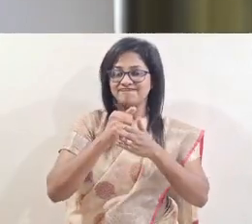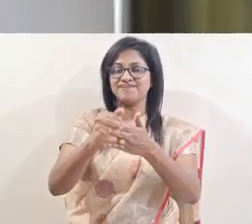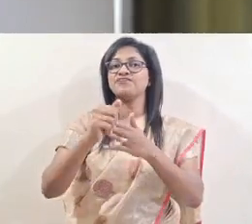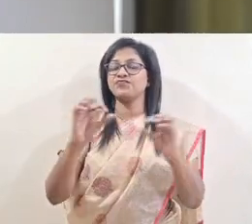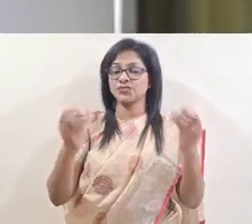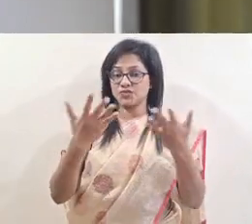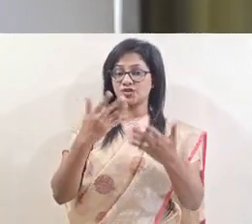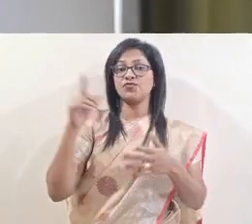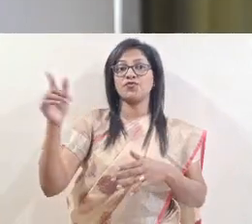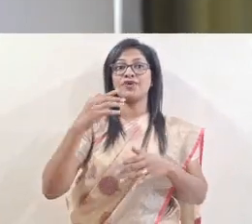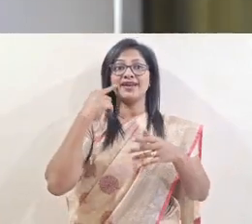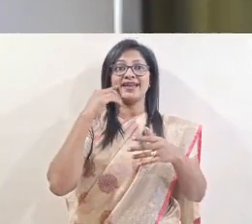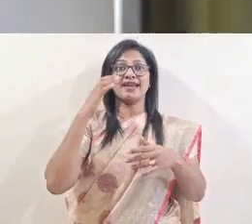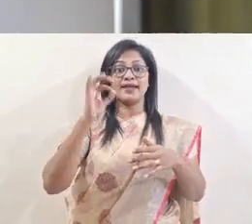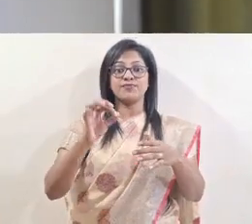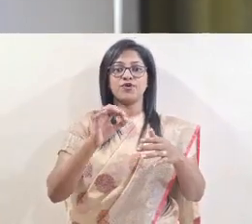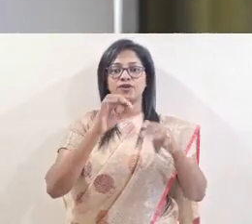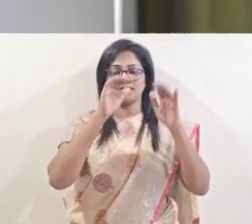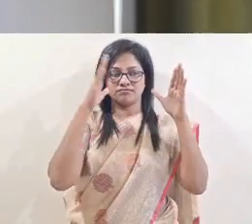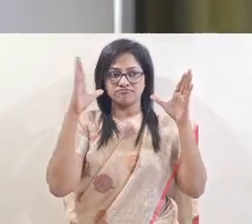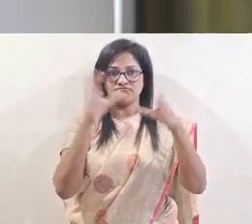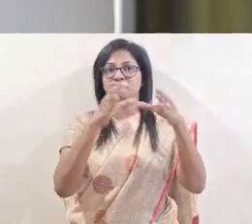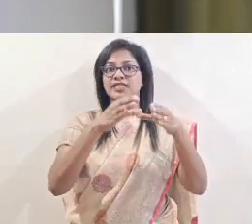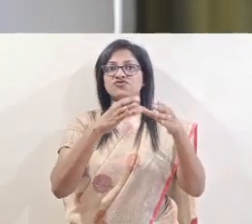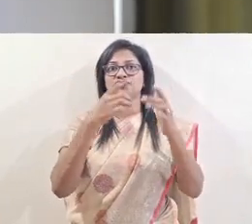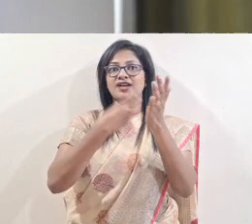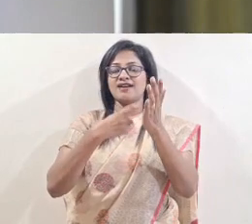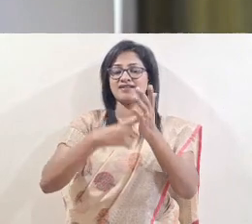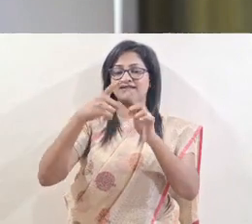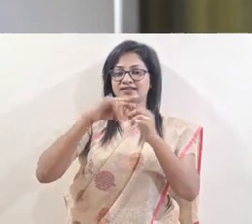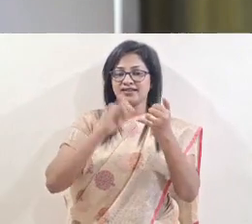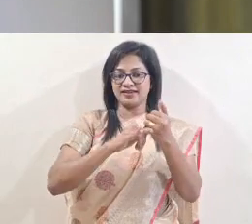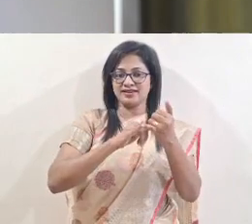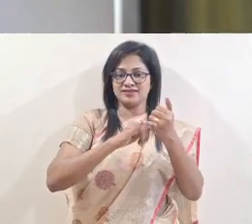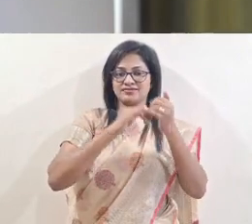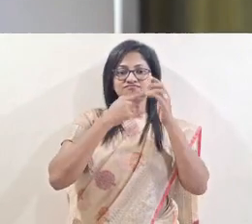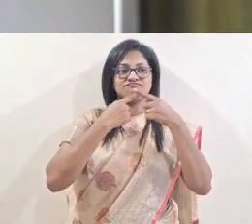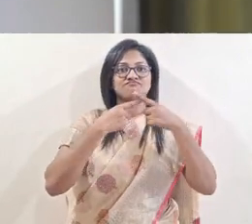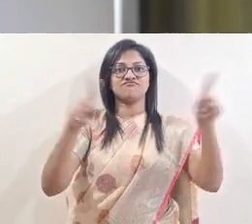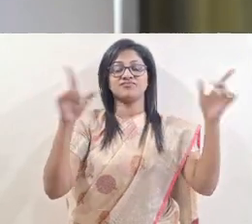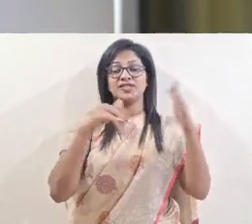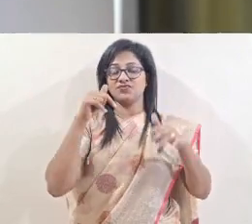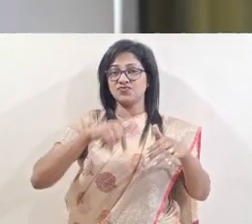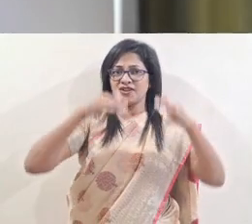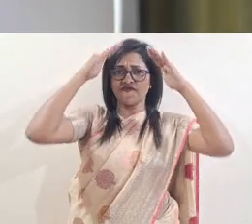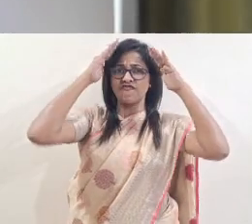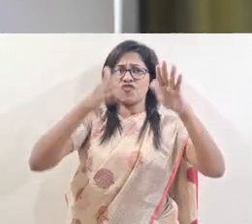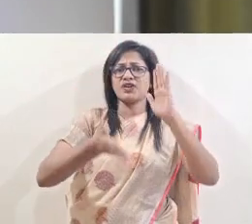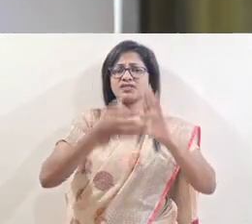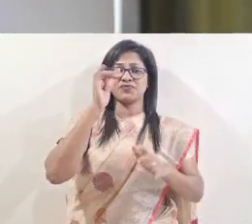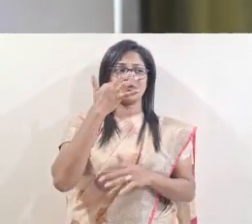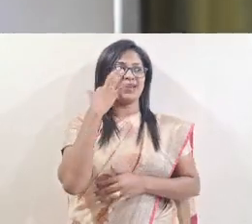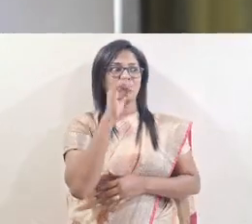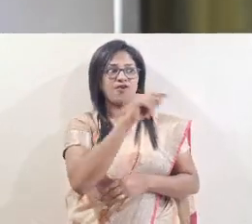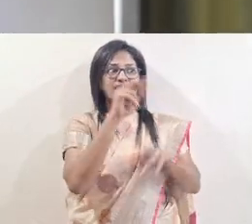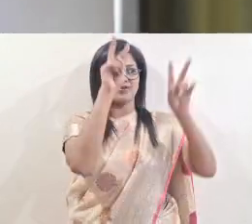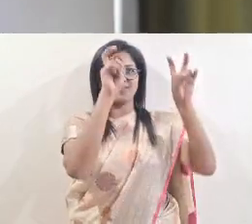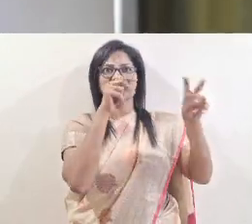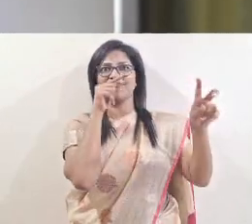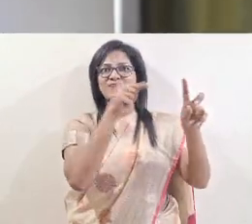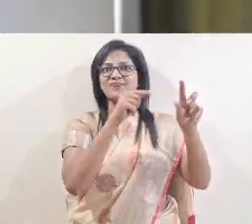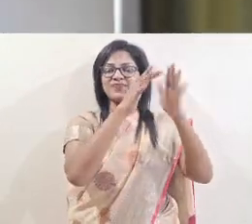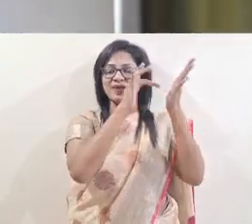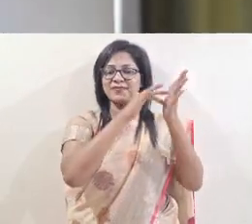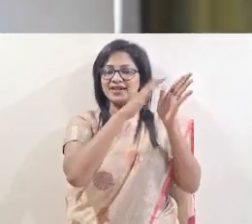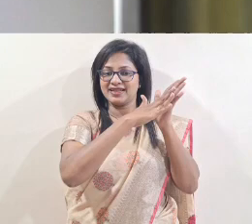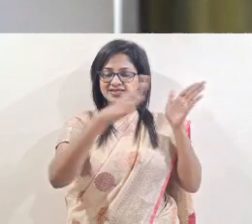RRTS. So, today, my focus aligns with this monumental development as I delve into the impact it holds for the Delhi